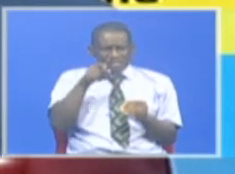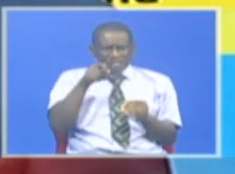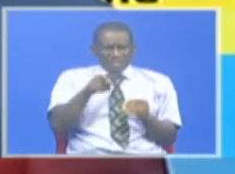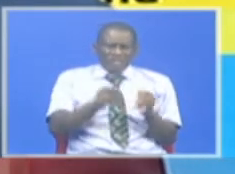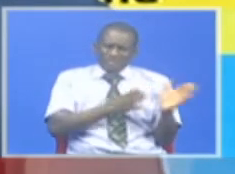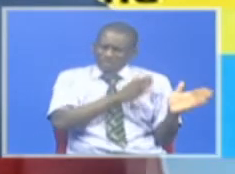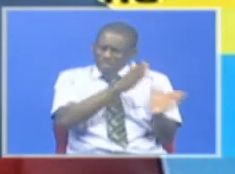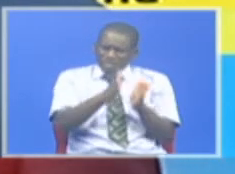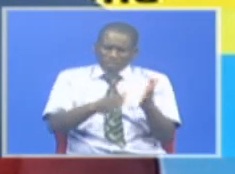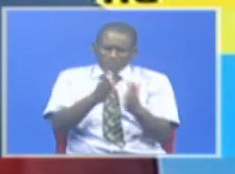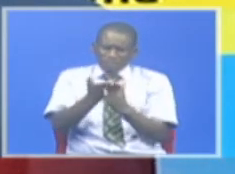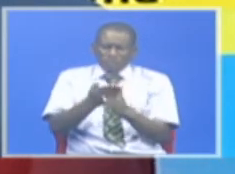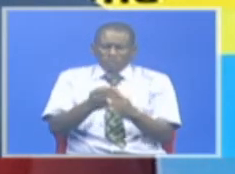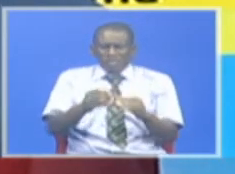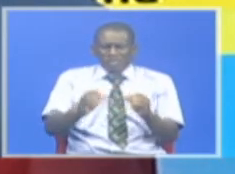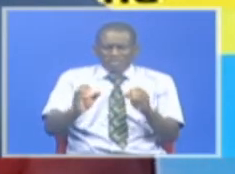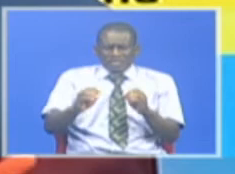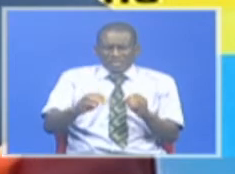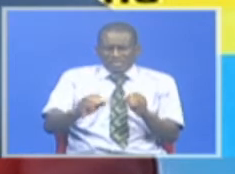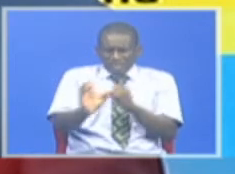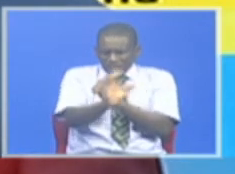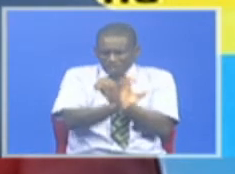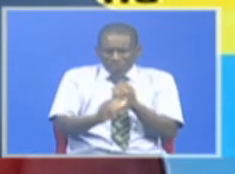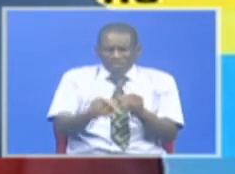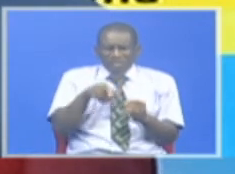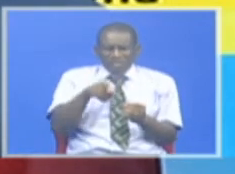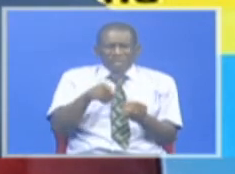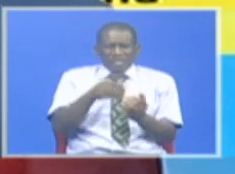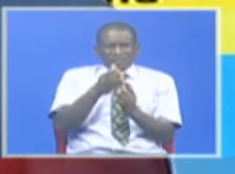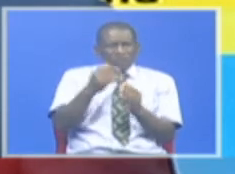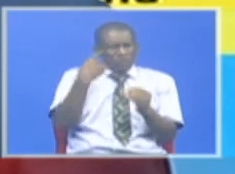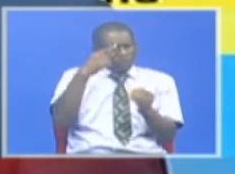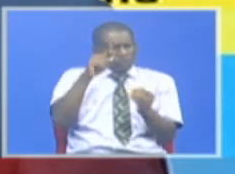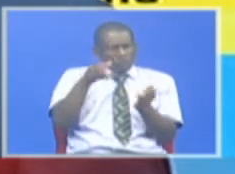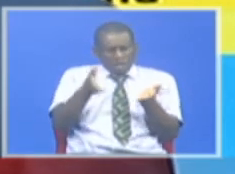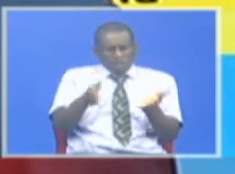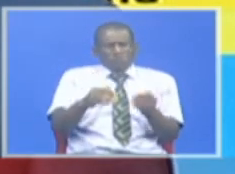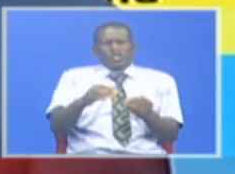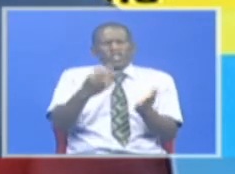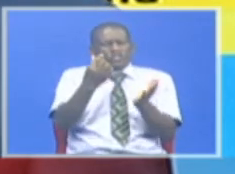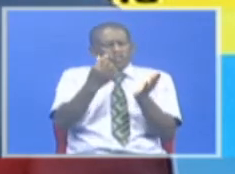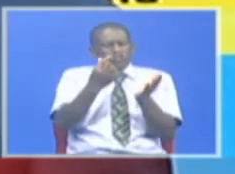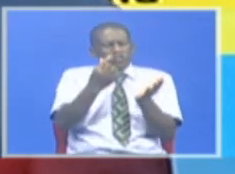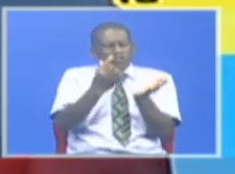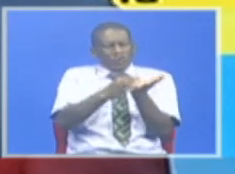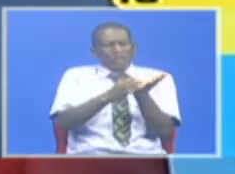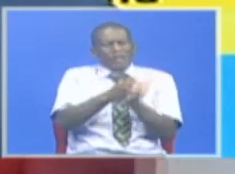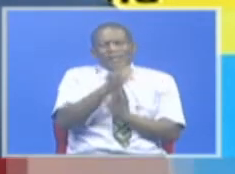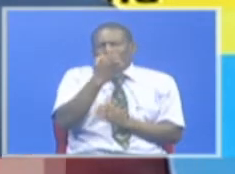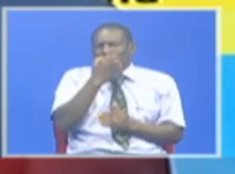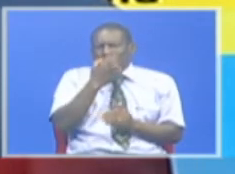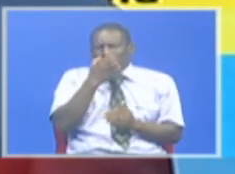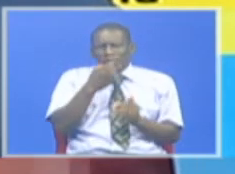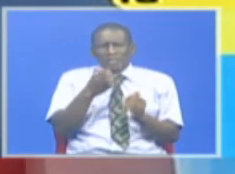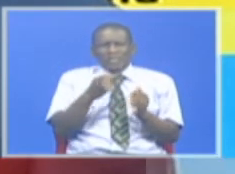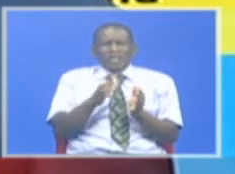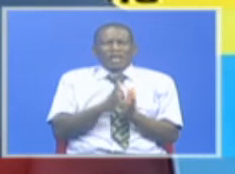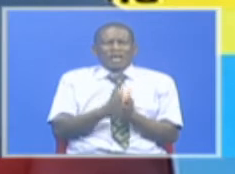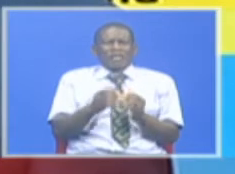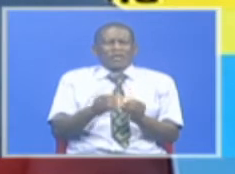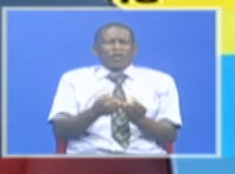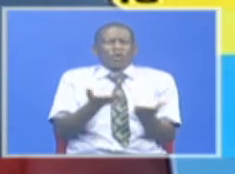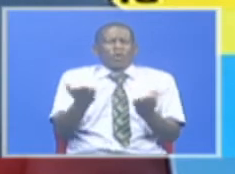arrangements between the states, in our case here between, for now, Uganda and Tanzania, where the major traffic